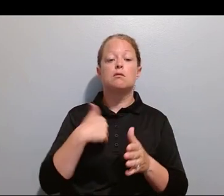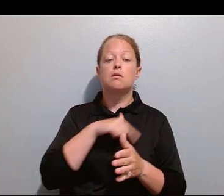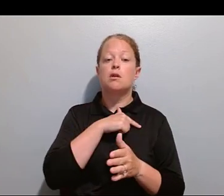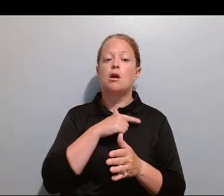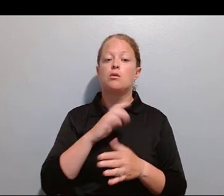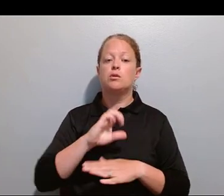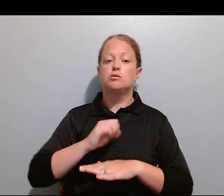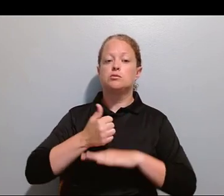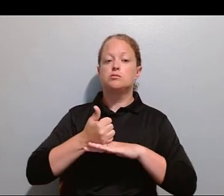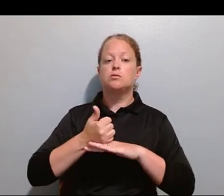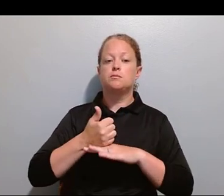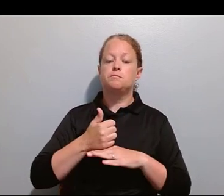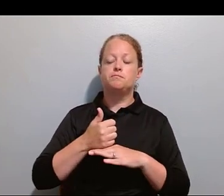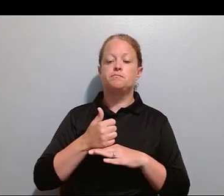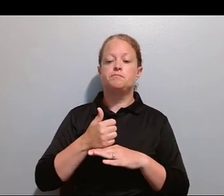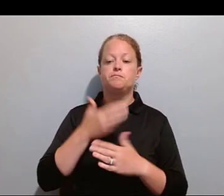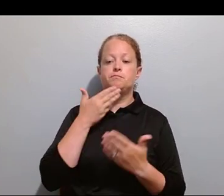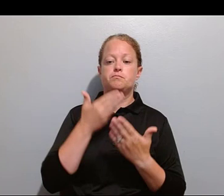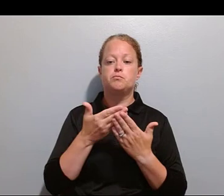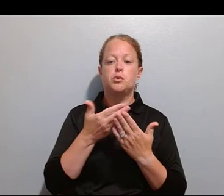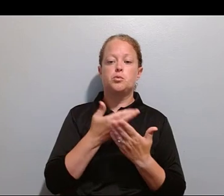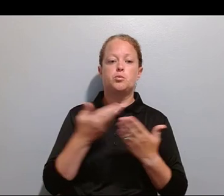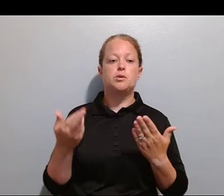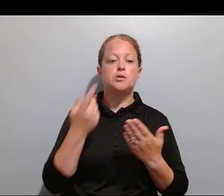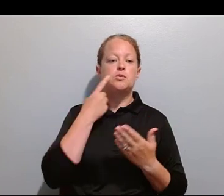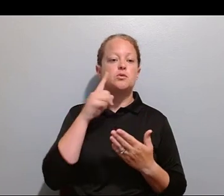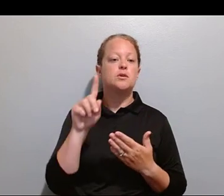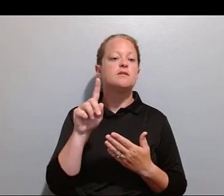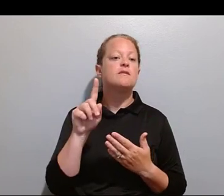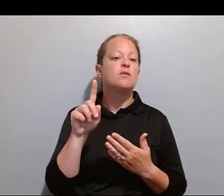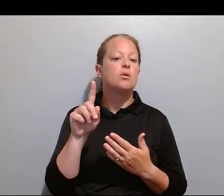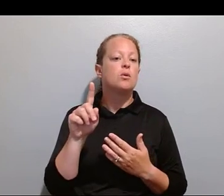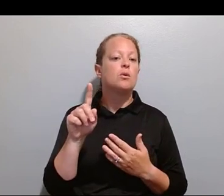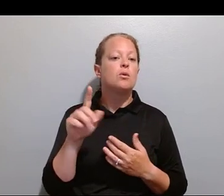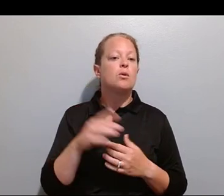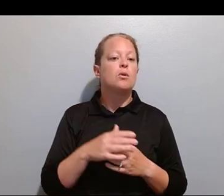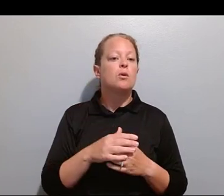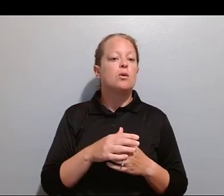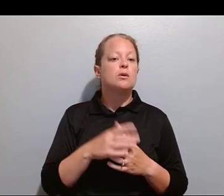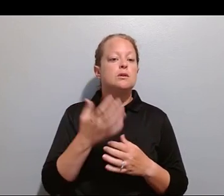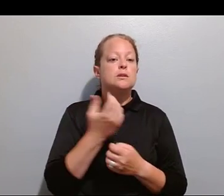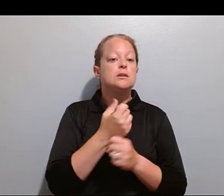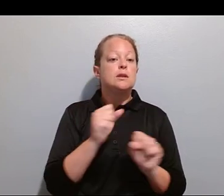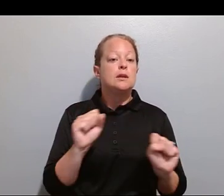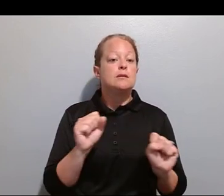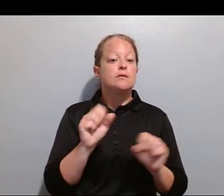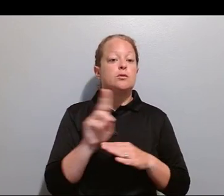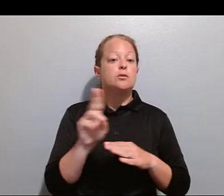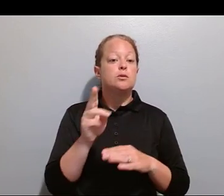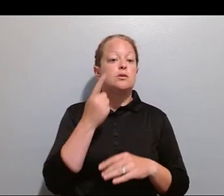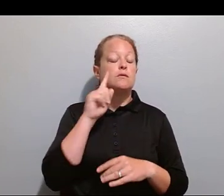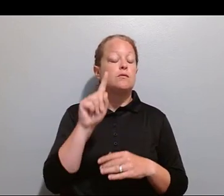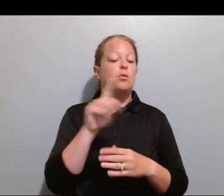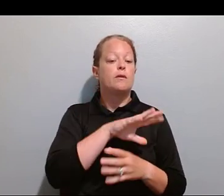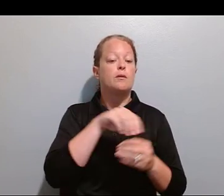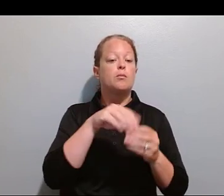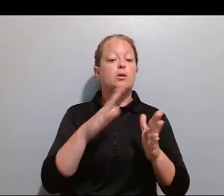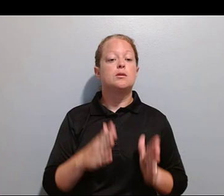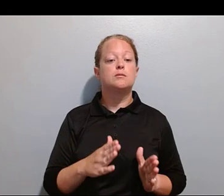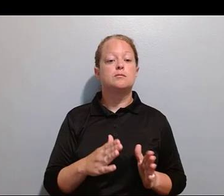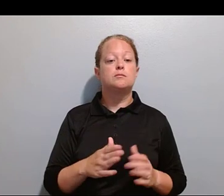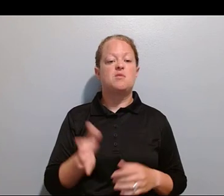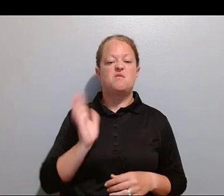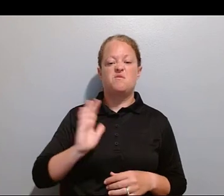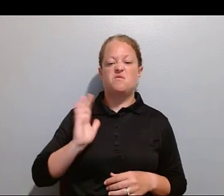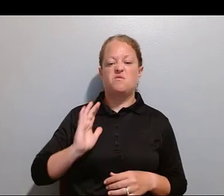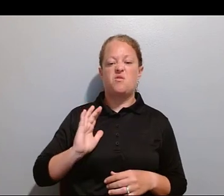pertinent resources for safe usage for the participants. As a former group of the consulting committee, it